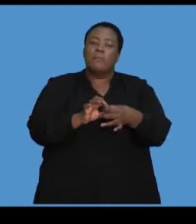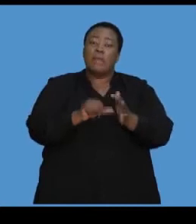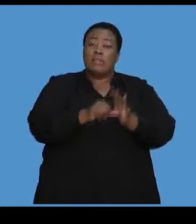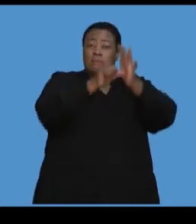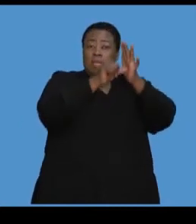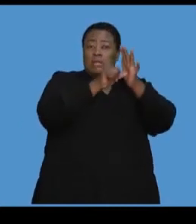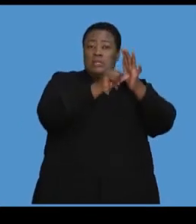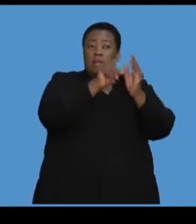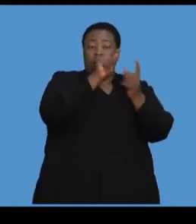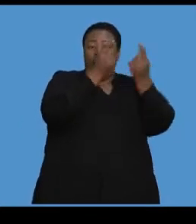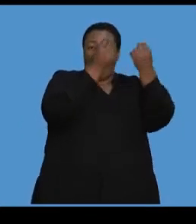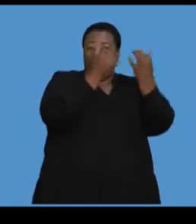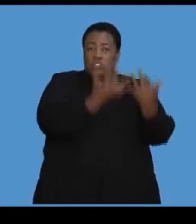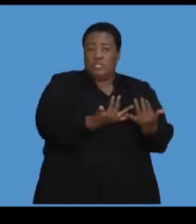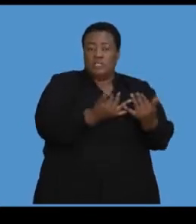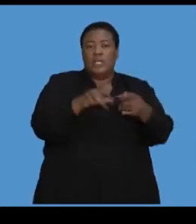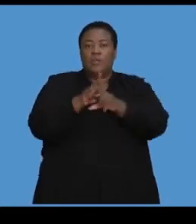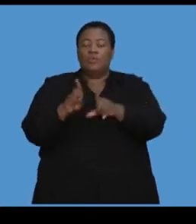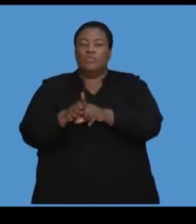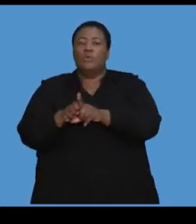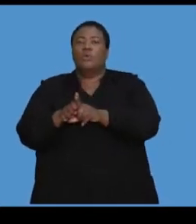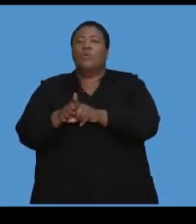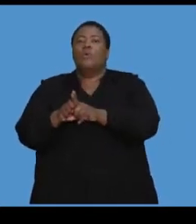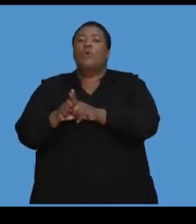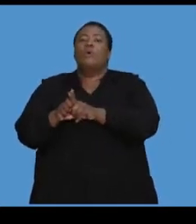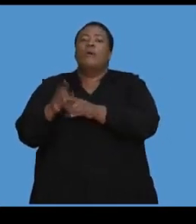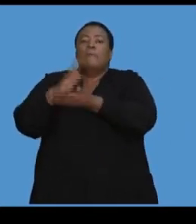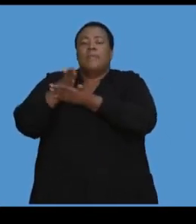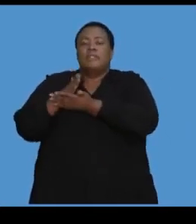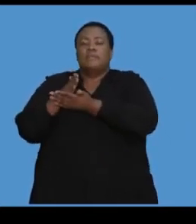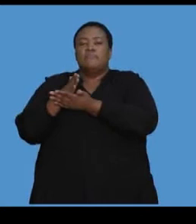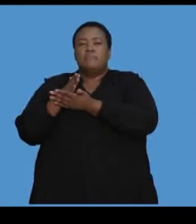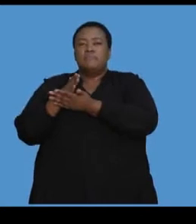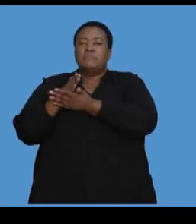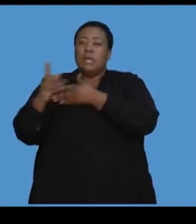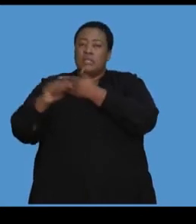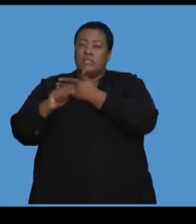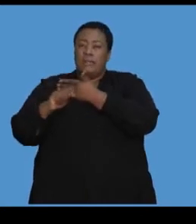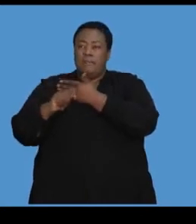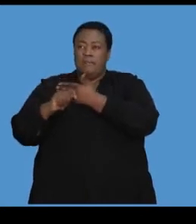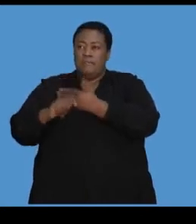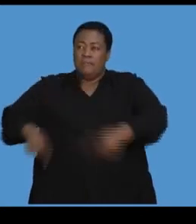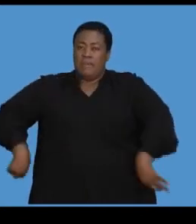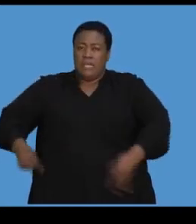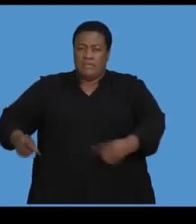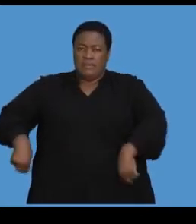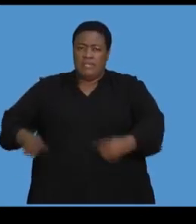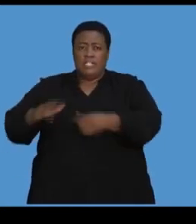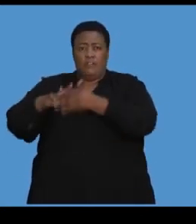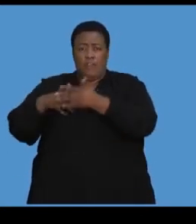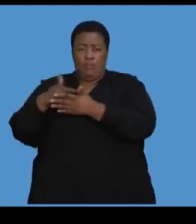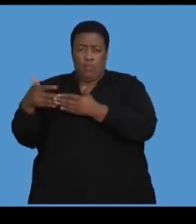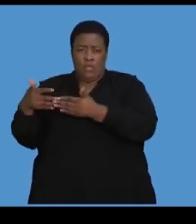budget and the medium-term expenditure framework. Explain the relationship between the